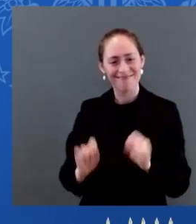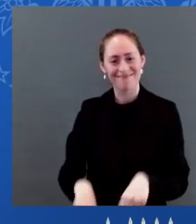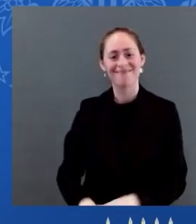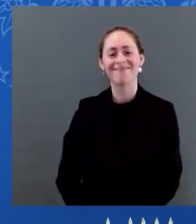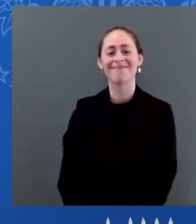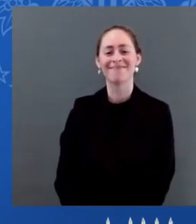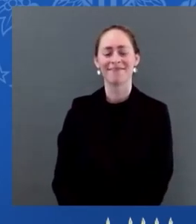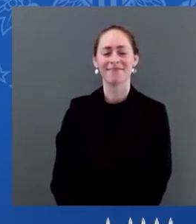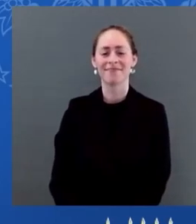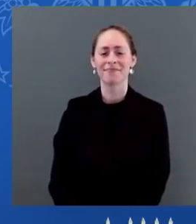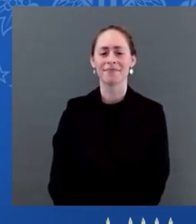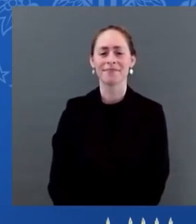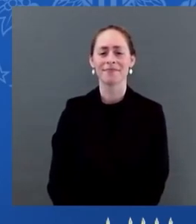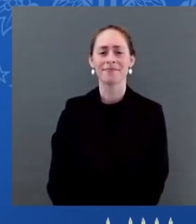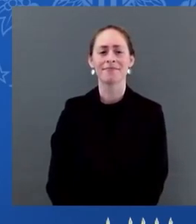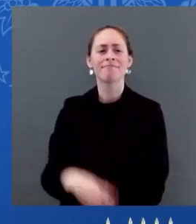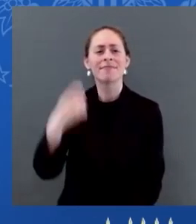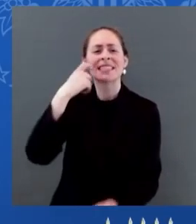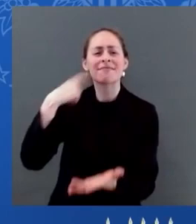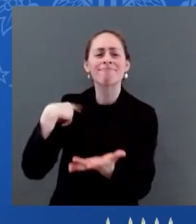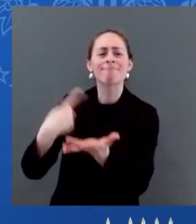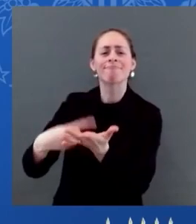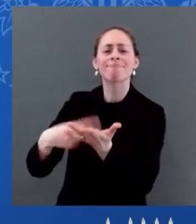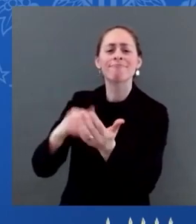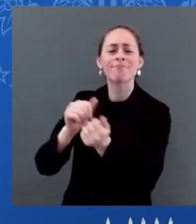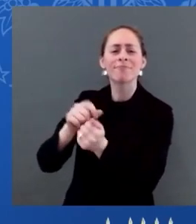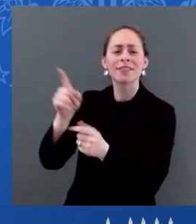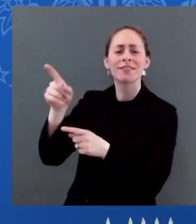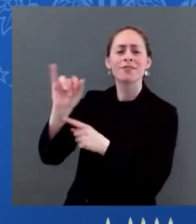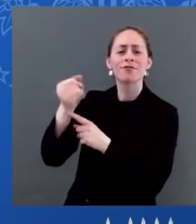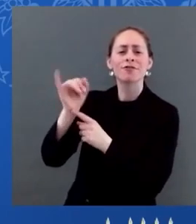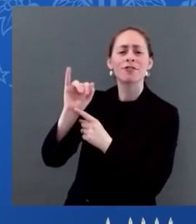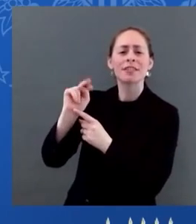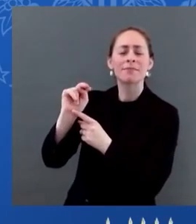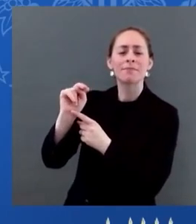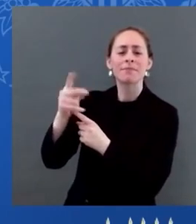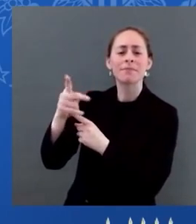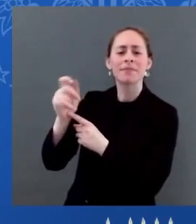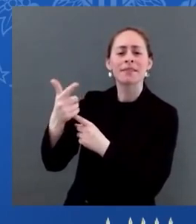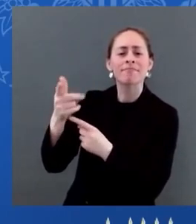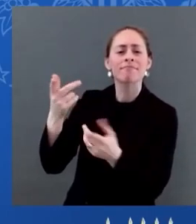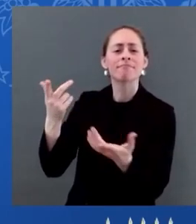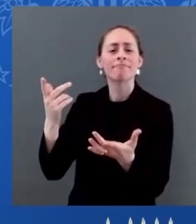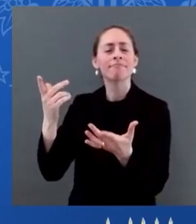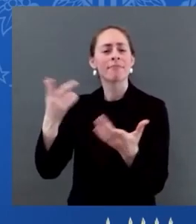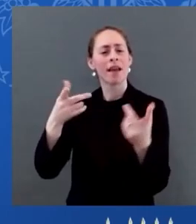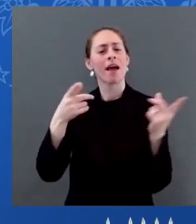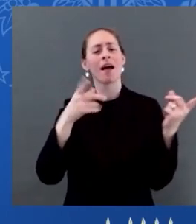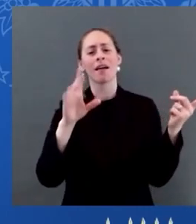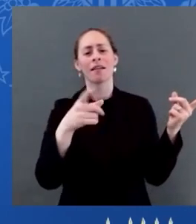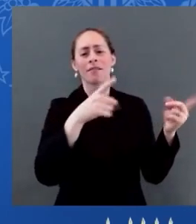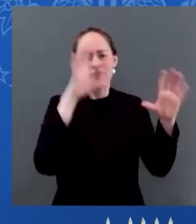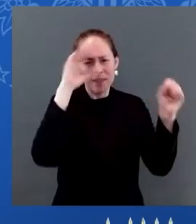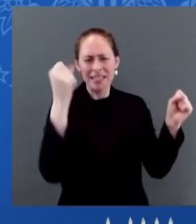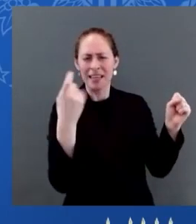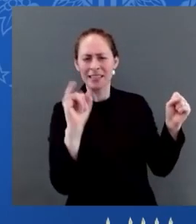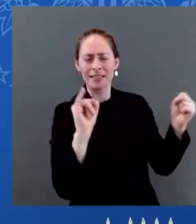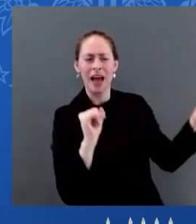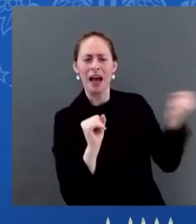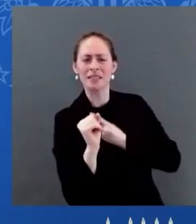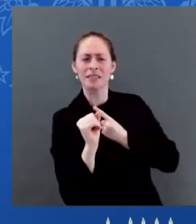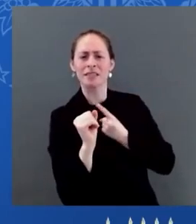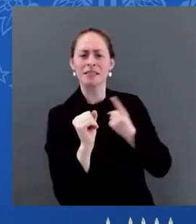possibilities. Possibilities. That's who we are, a nation of possibilities. And one such